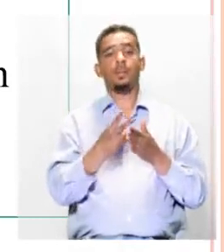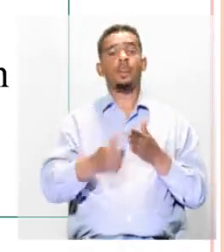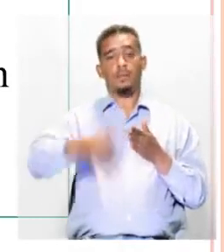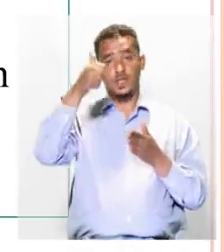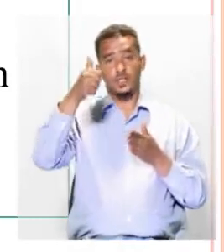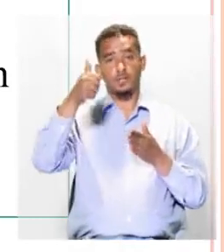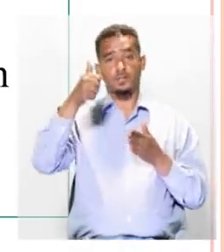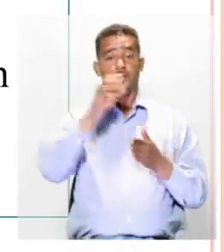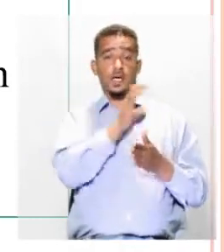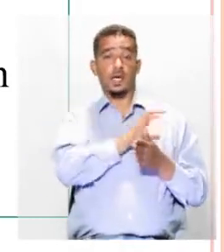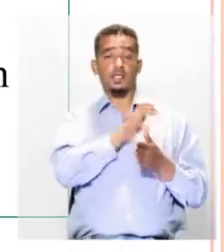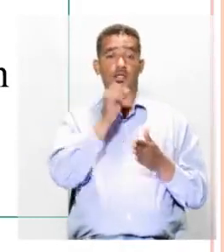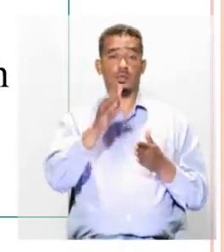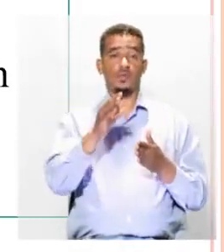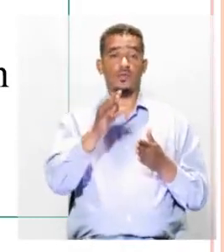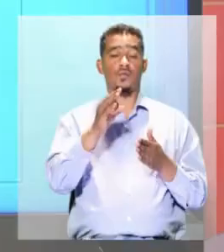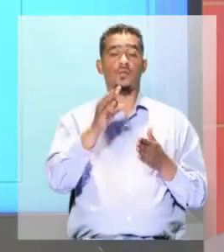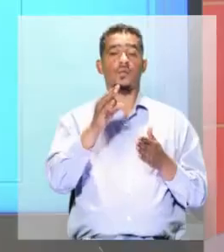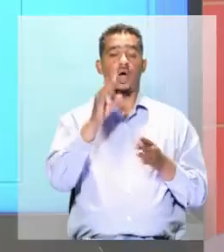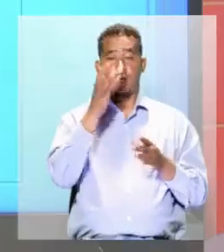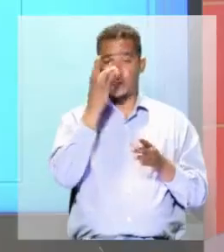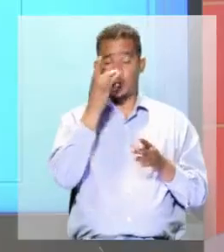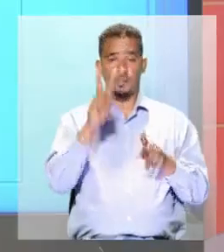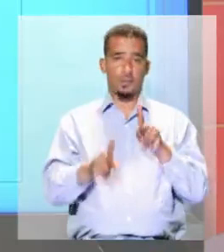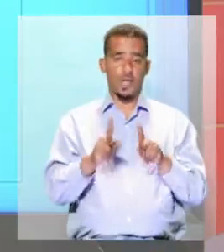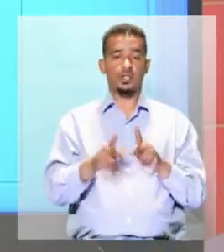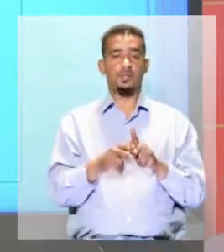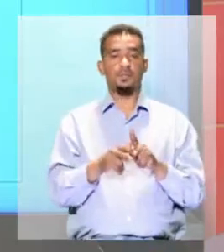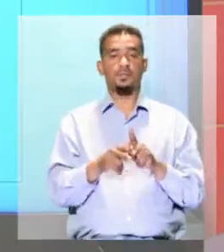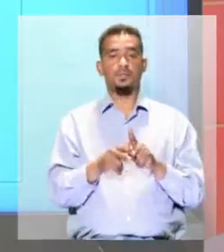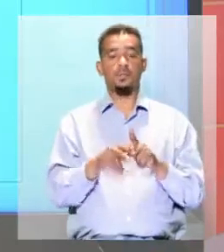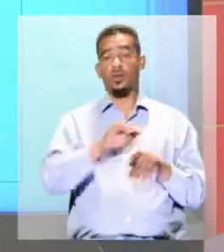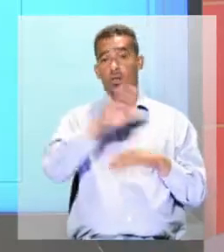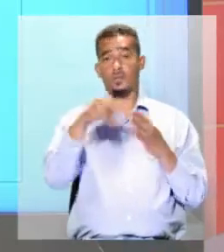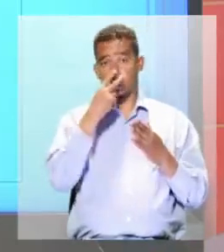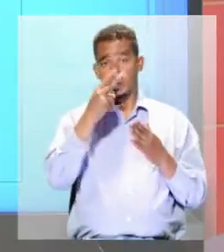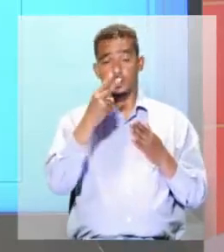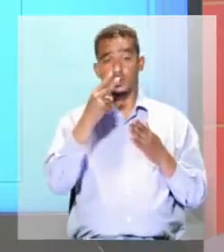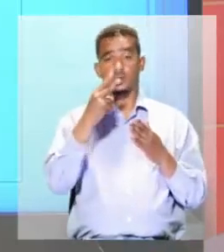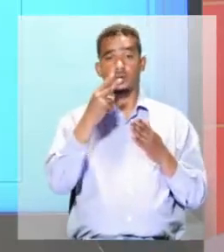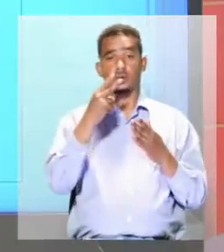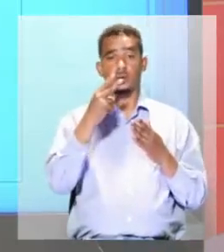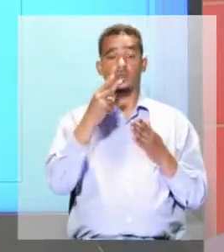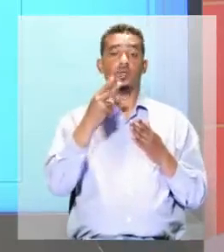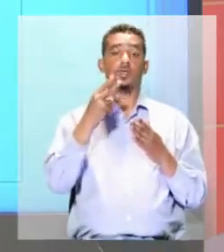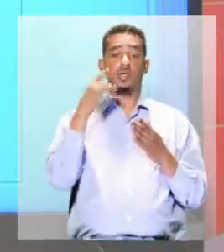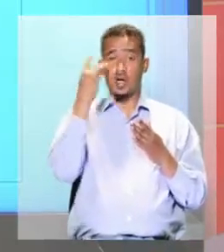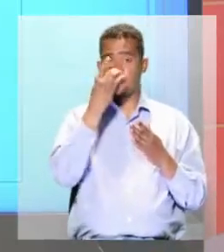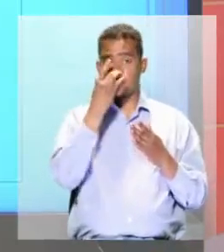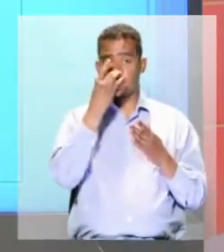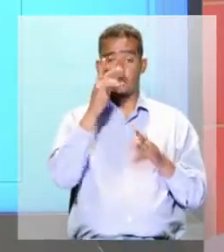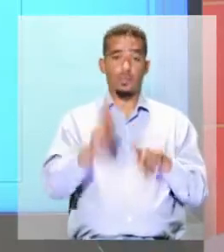major characteristics of African population. As you have seen in the above lesson, the